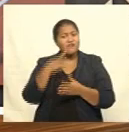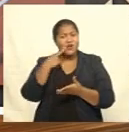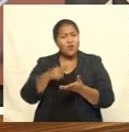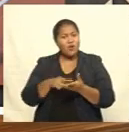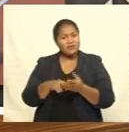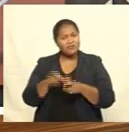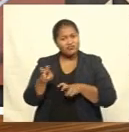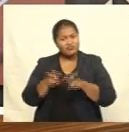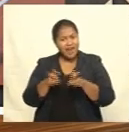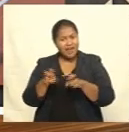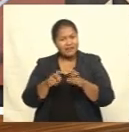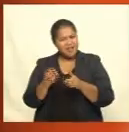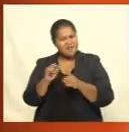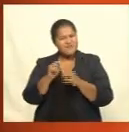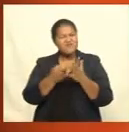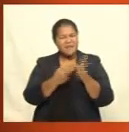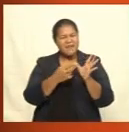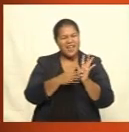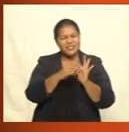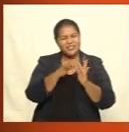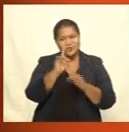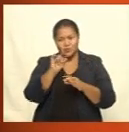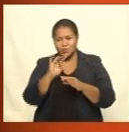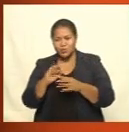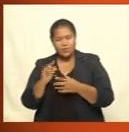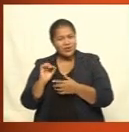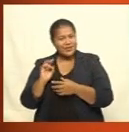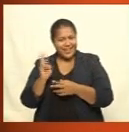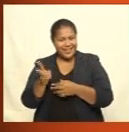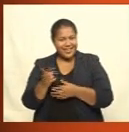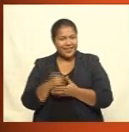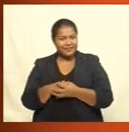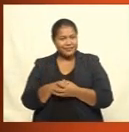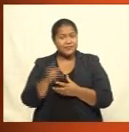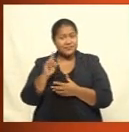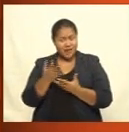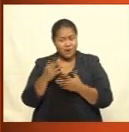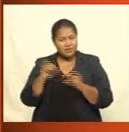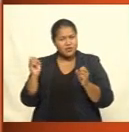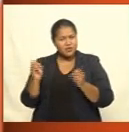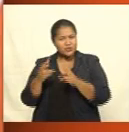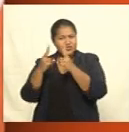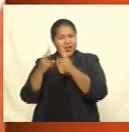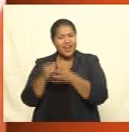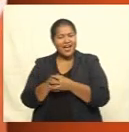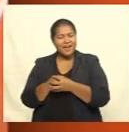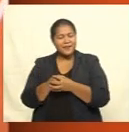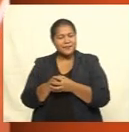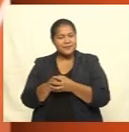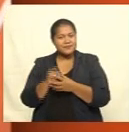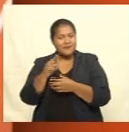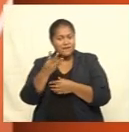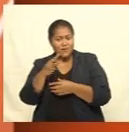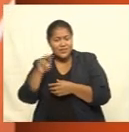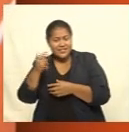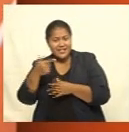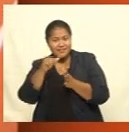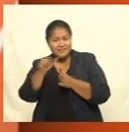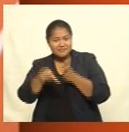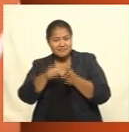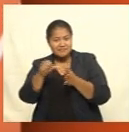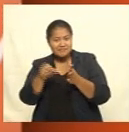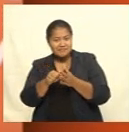has done it again. Prasad set a few more records at the Coburg Carnival in Melbourne, Australia. The 47-year-old reached